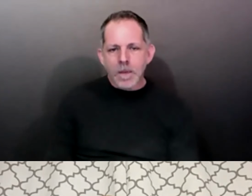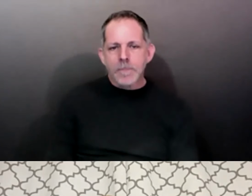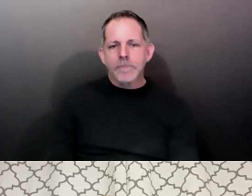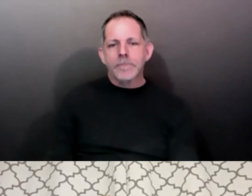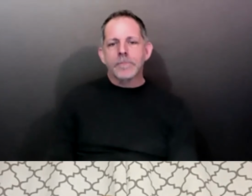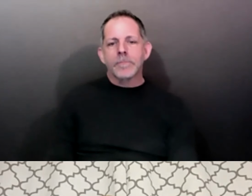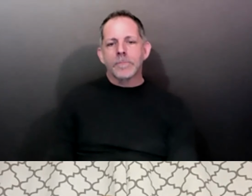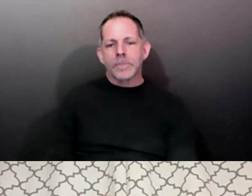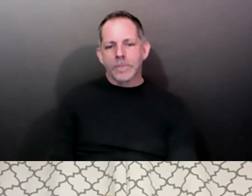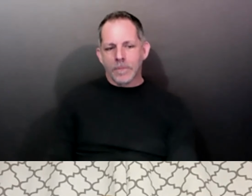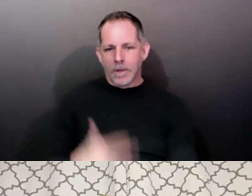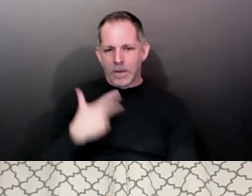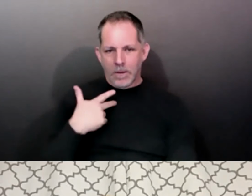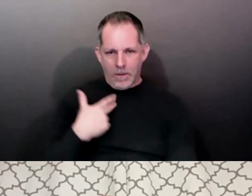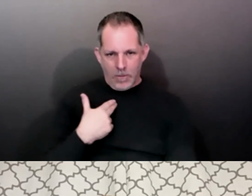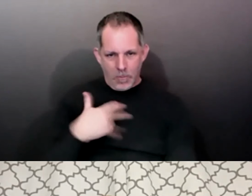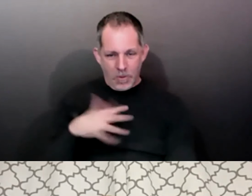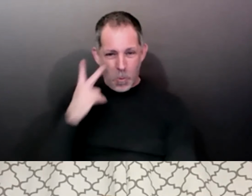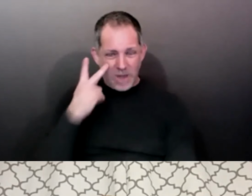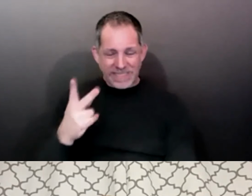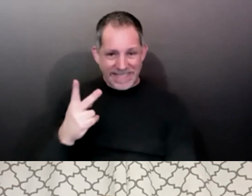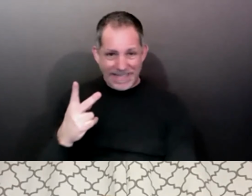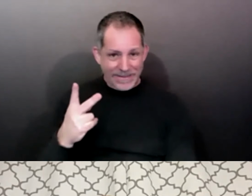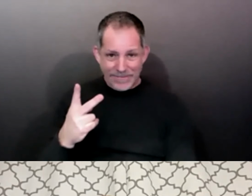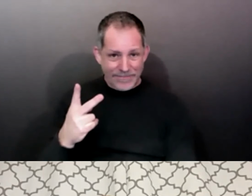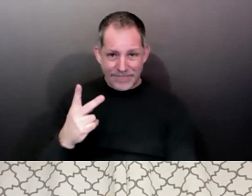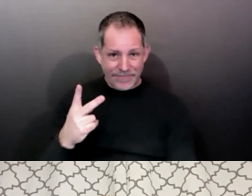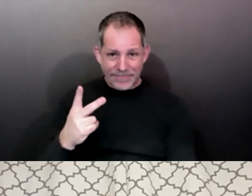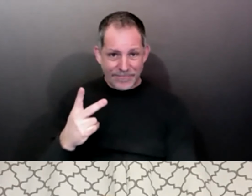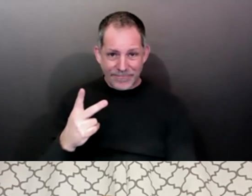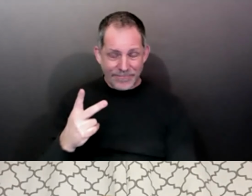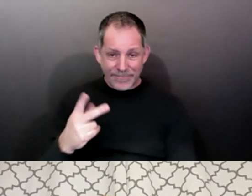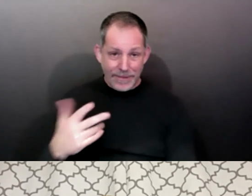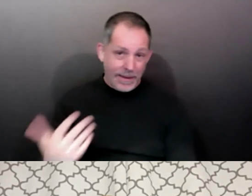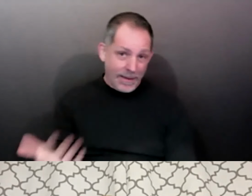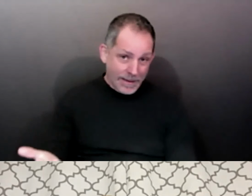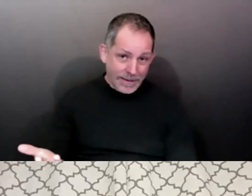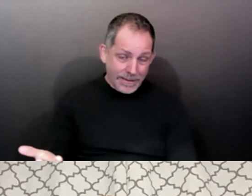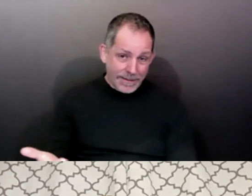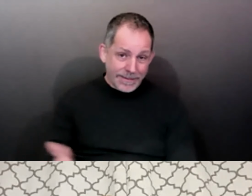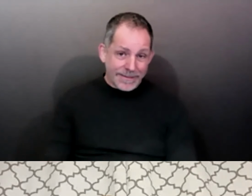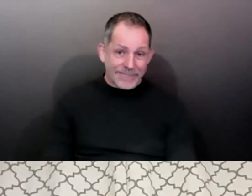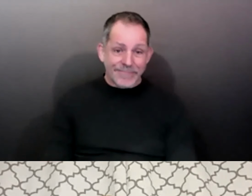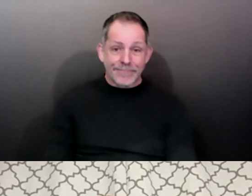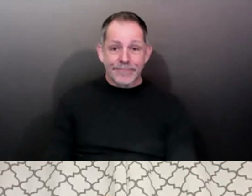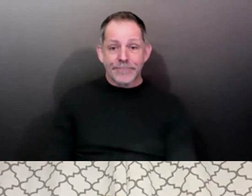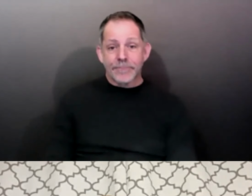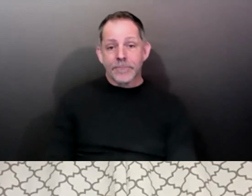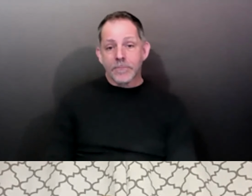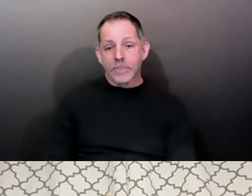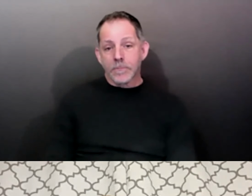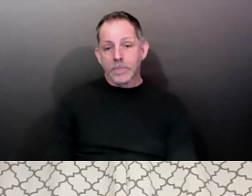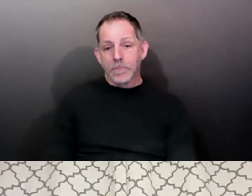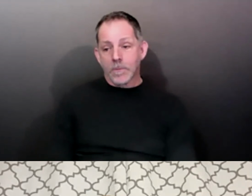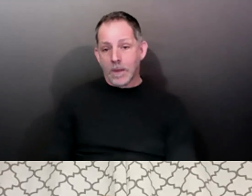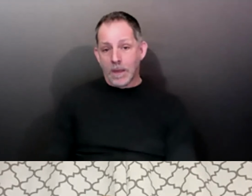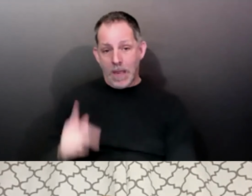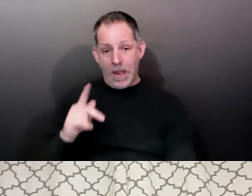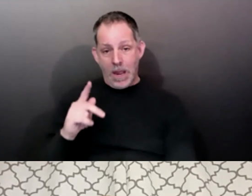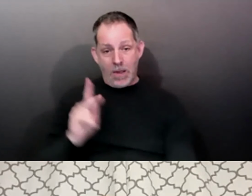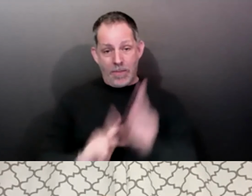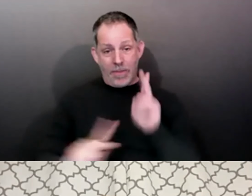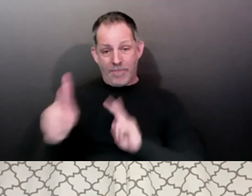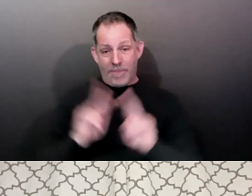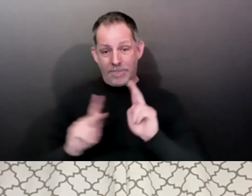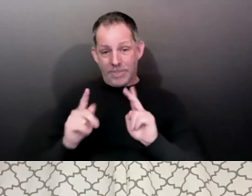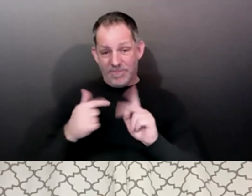you know, frankly, younger populations who by and large as a group are going to compete better for limited spots than